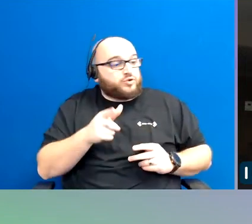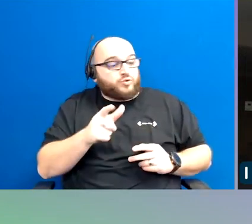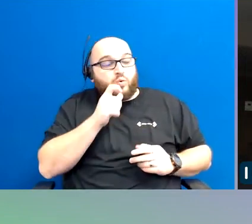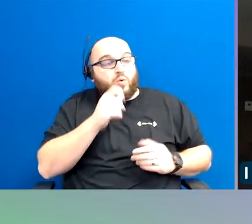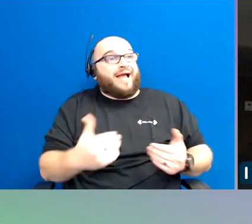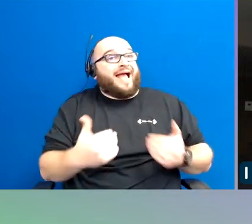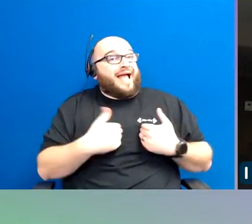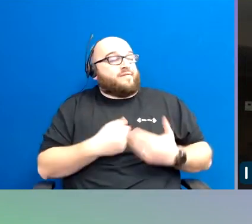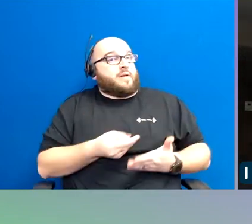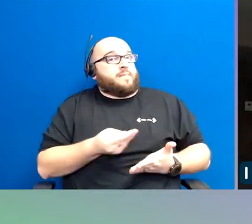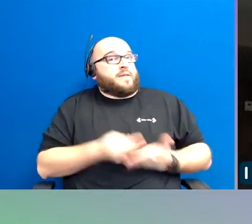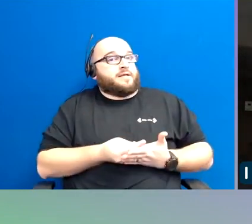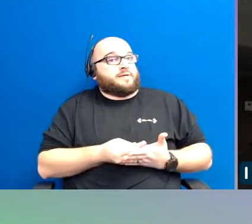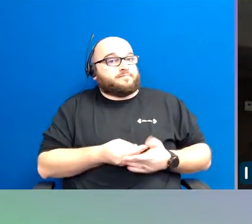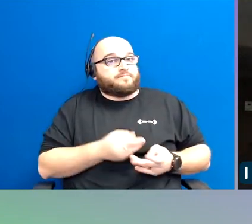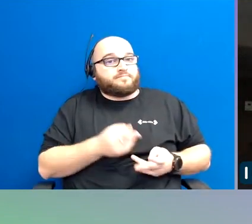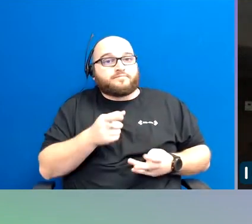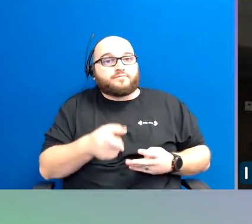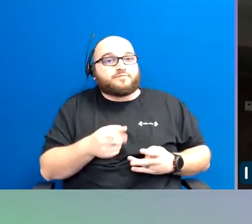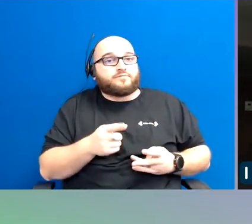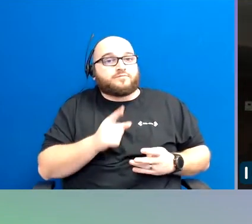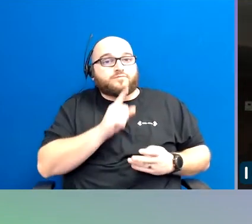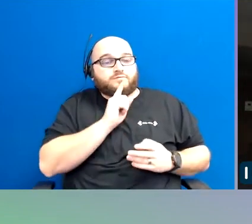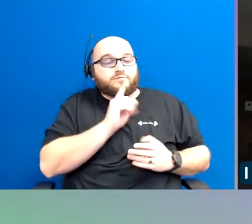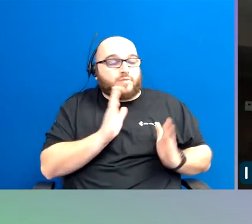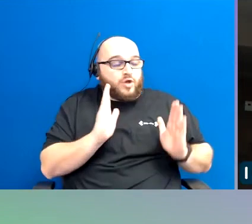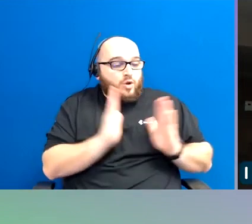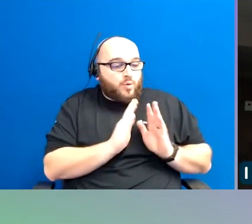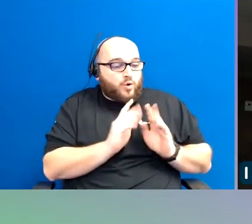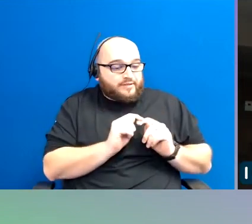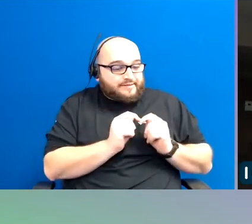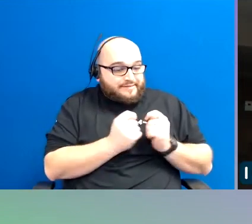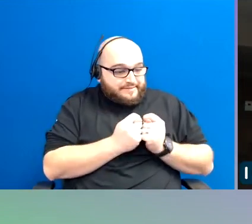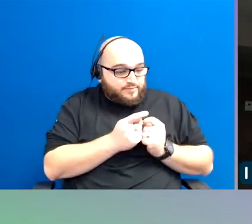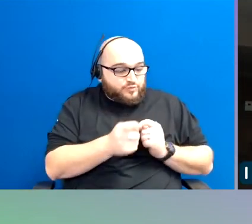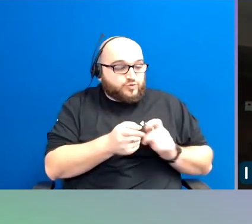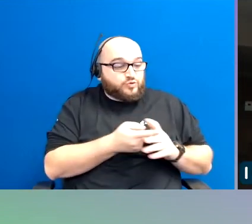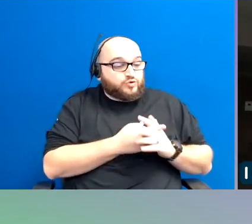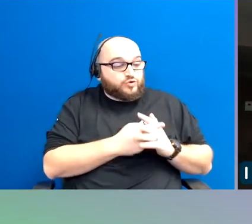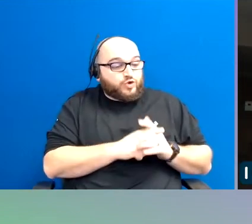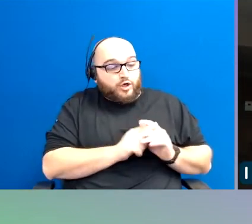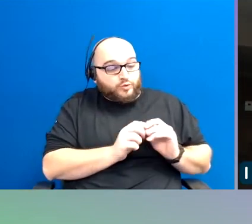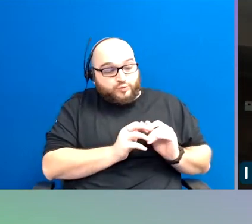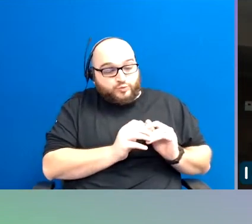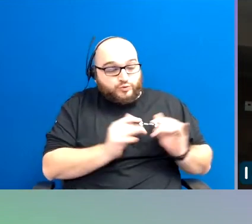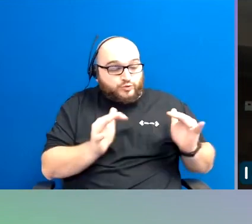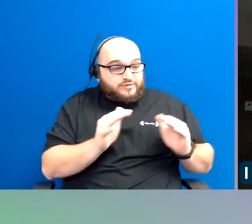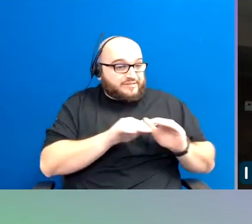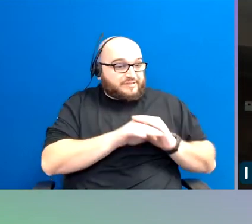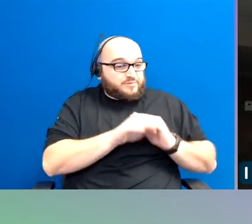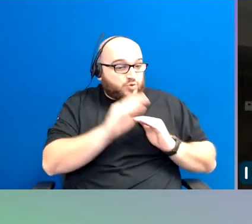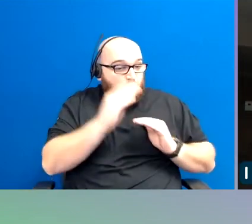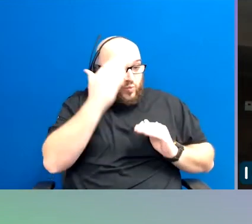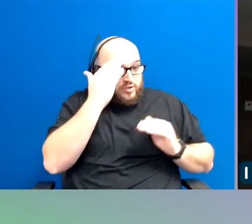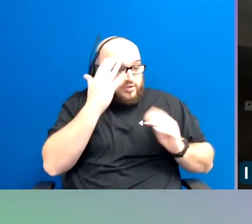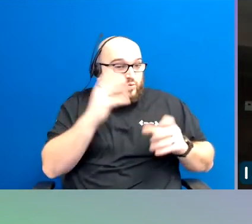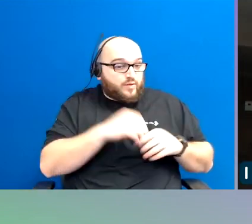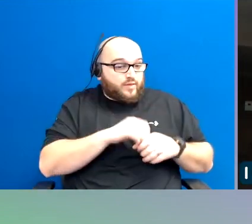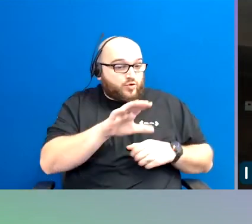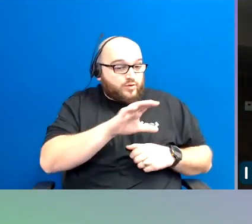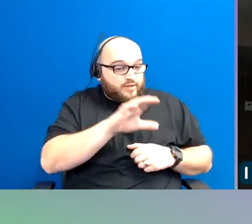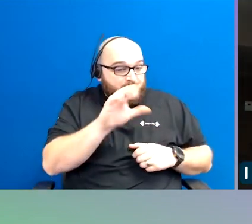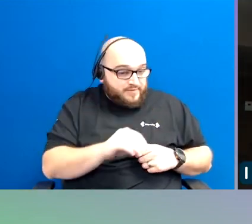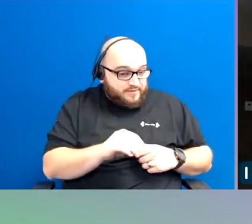and maybe you're in a really small team, you're starting to build accessibility awareness in your organization, you're